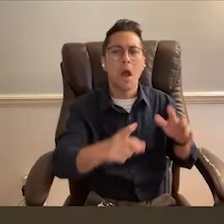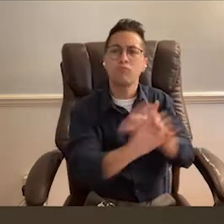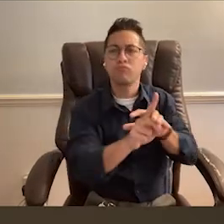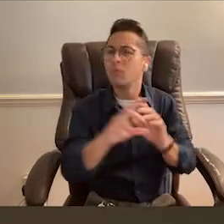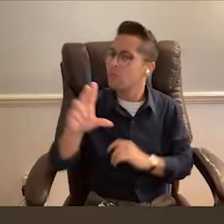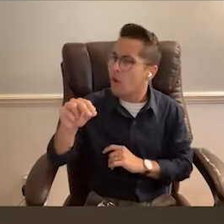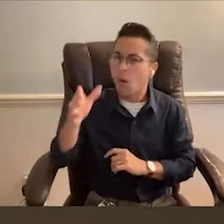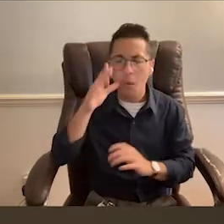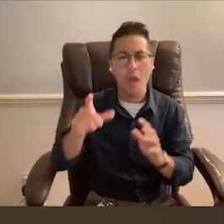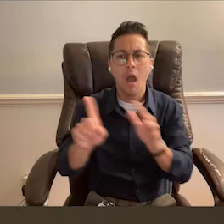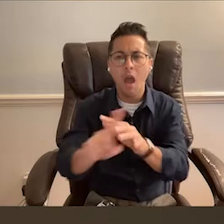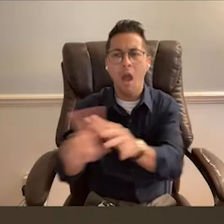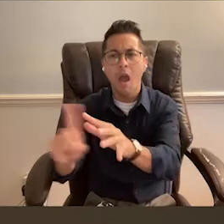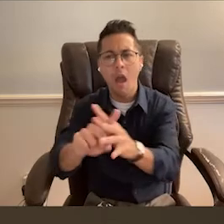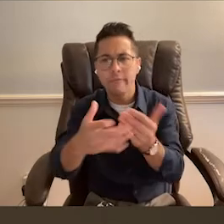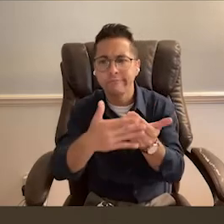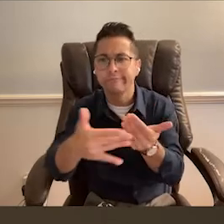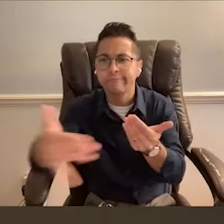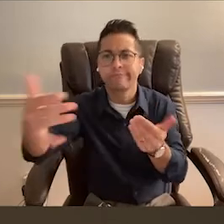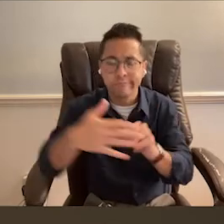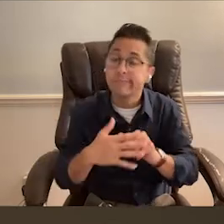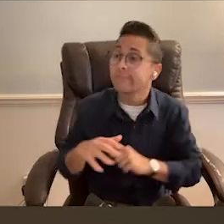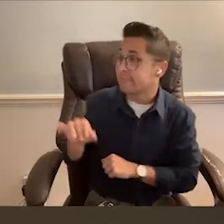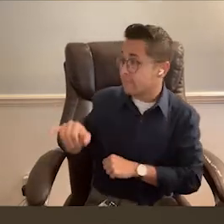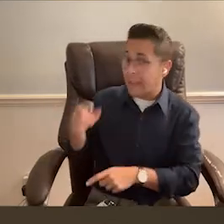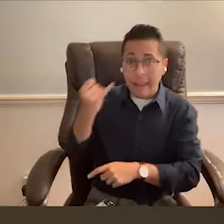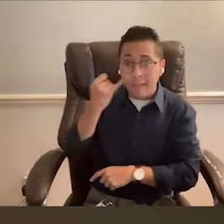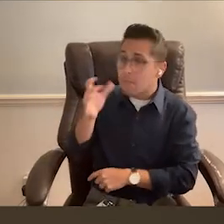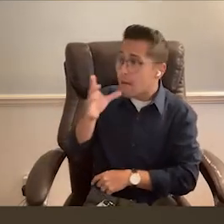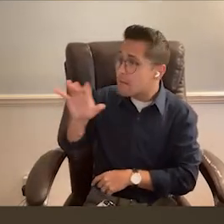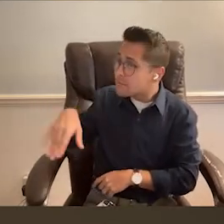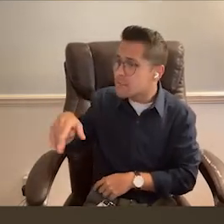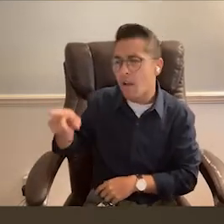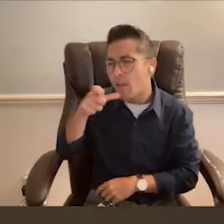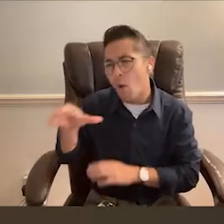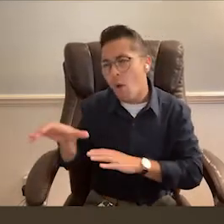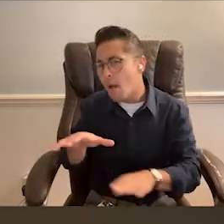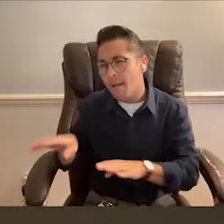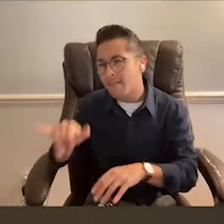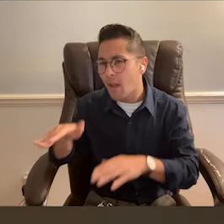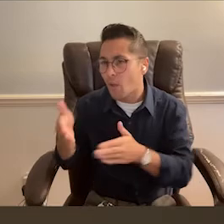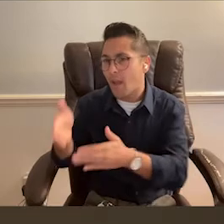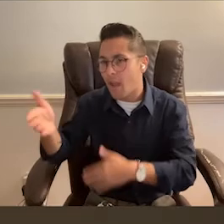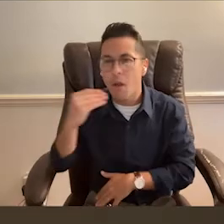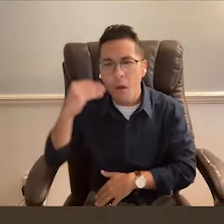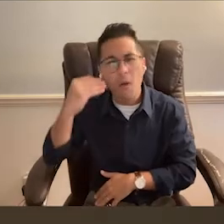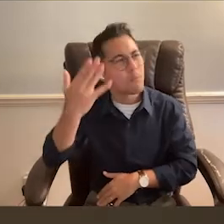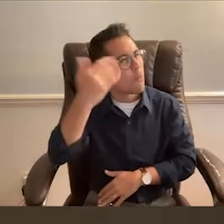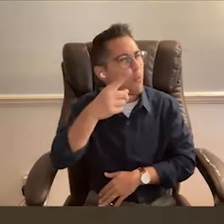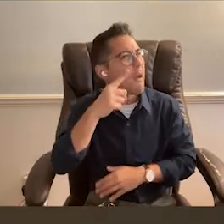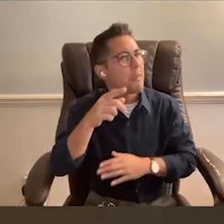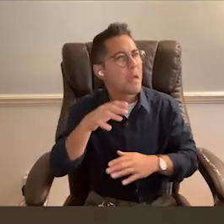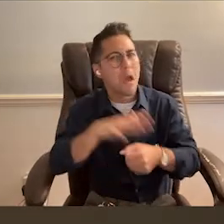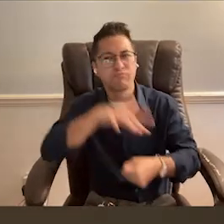something that happens once, it's something that happens continuously throughout a period of time. Right, so like when mom